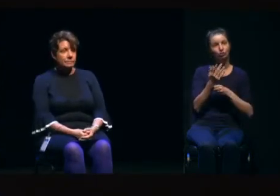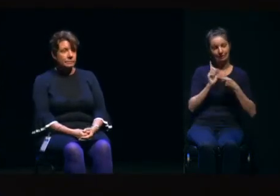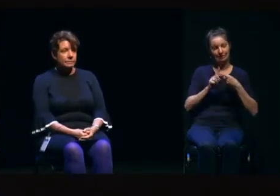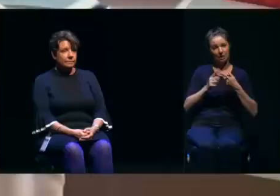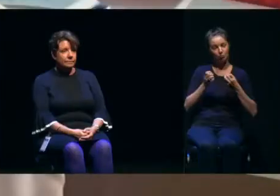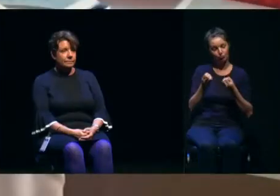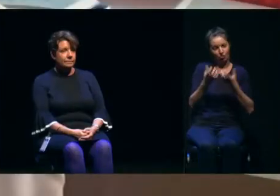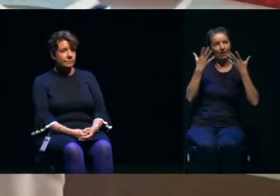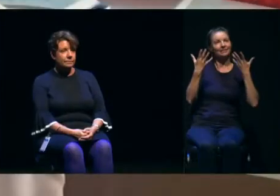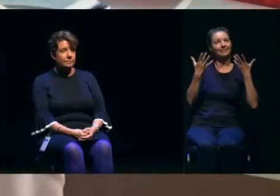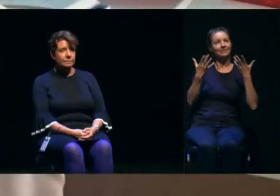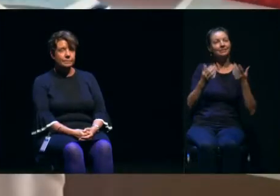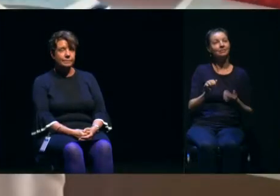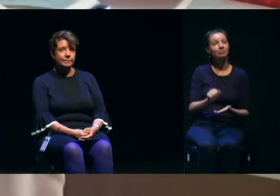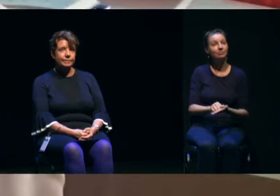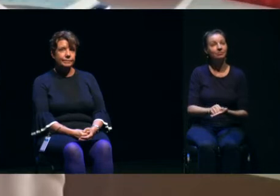Isabel?